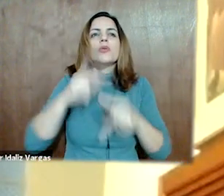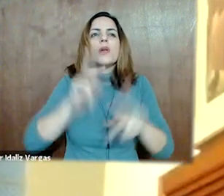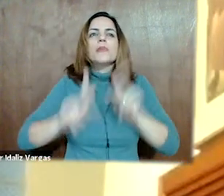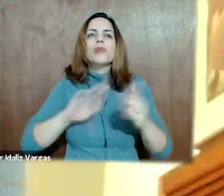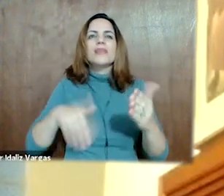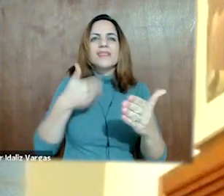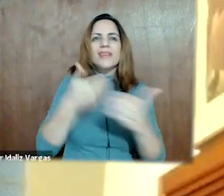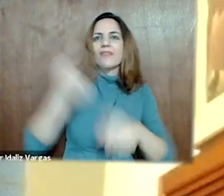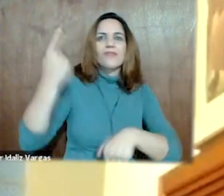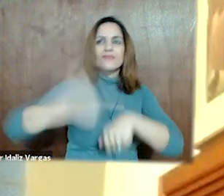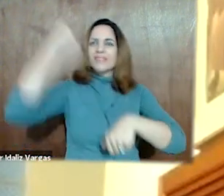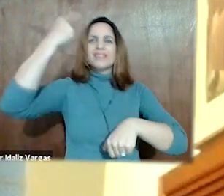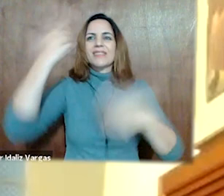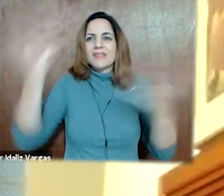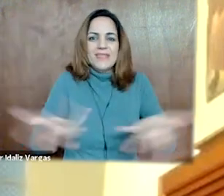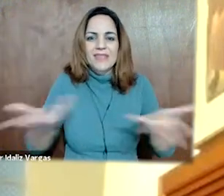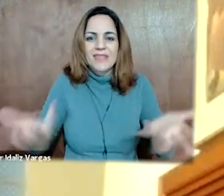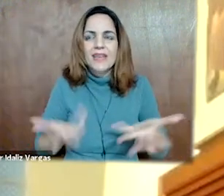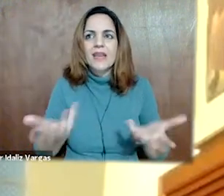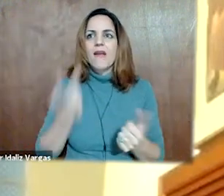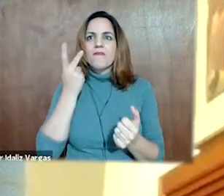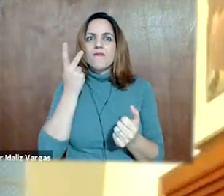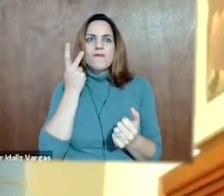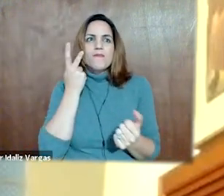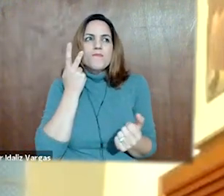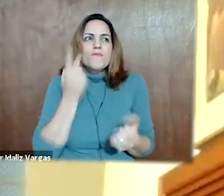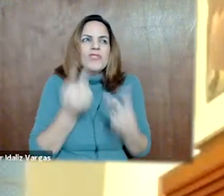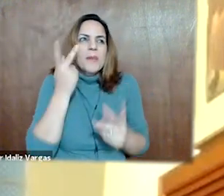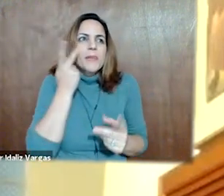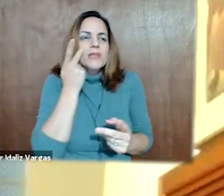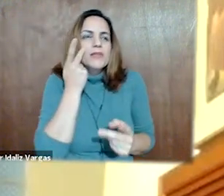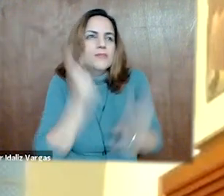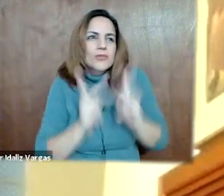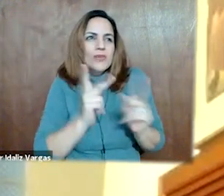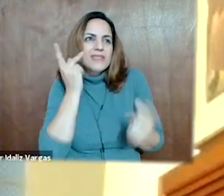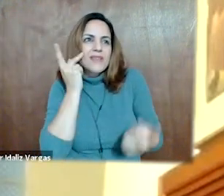were viewed in many different ways, if you look at the literature of that time.